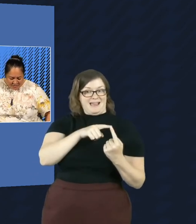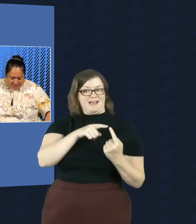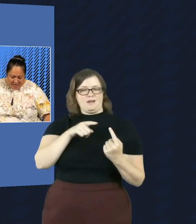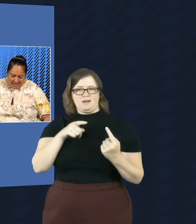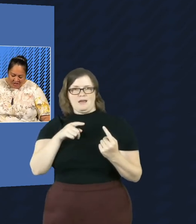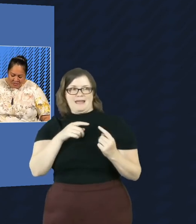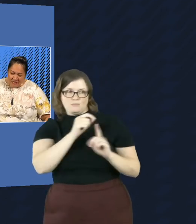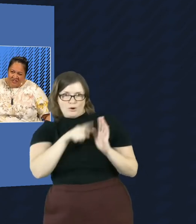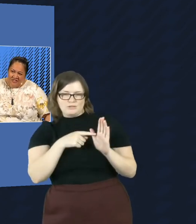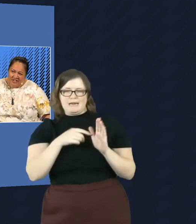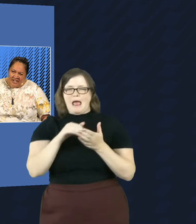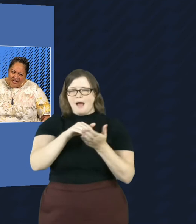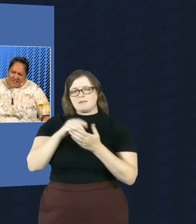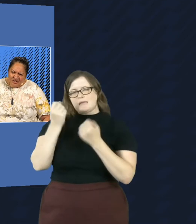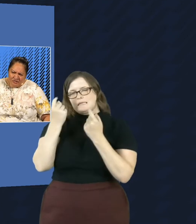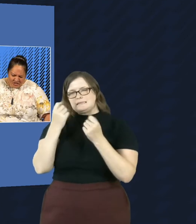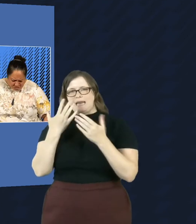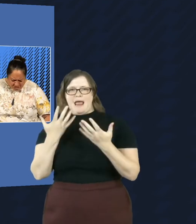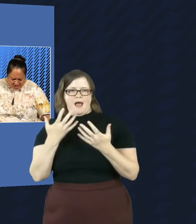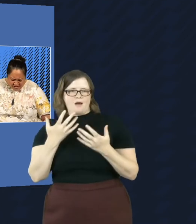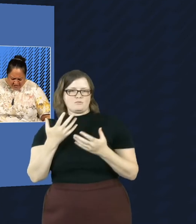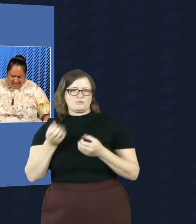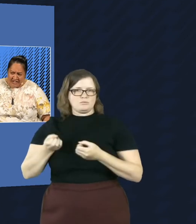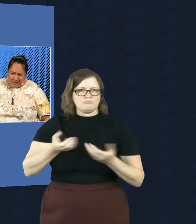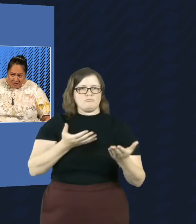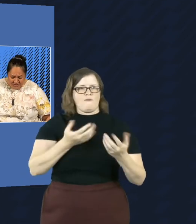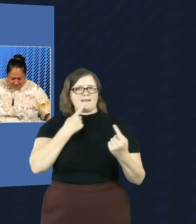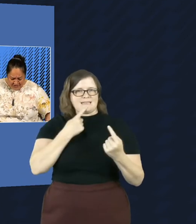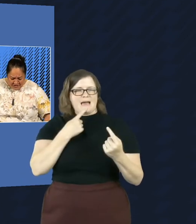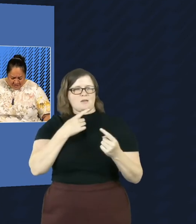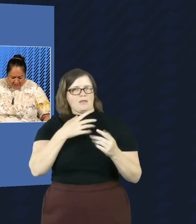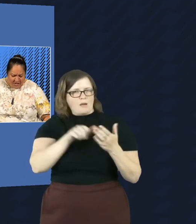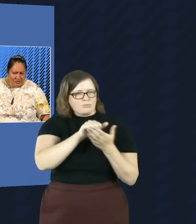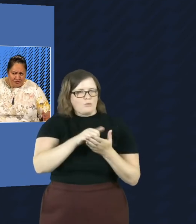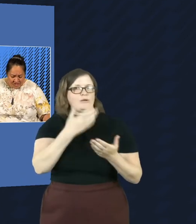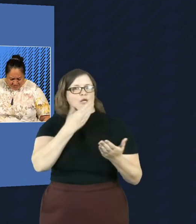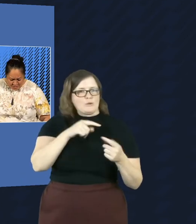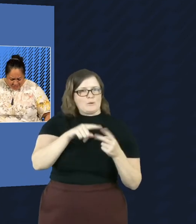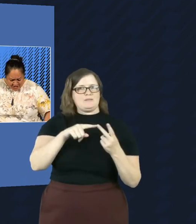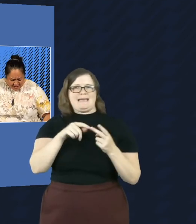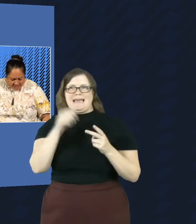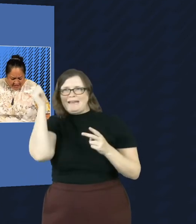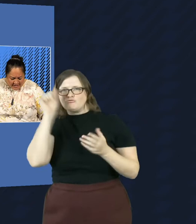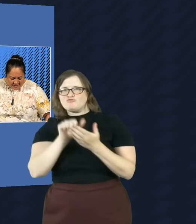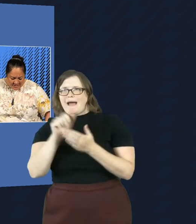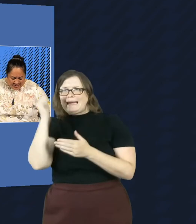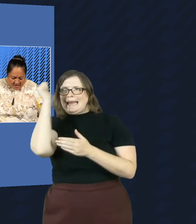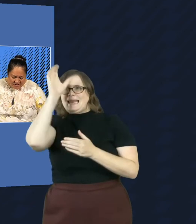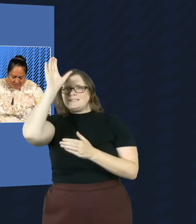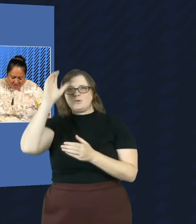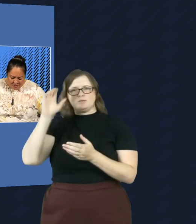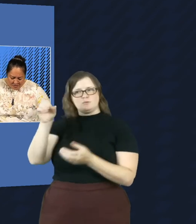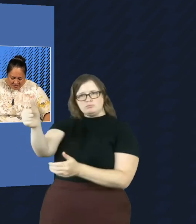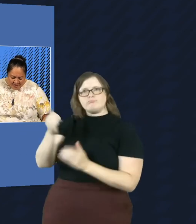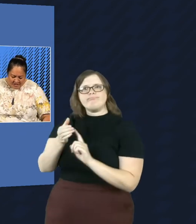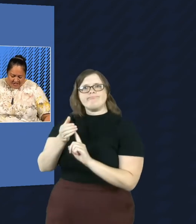communities, subject matter experts, and those with an interest in the data use and or the research project. This is